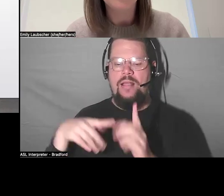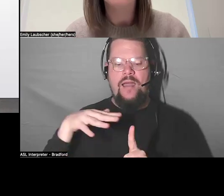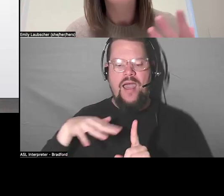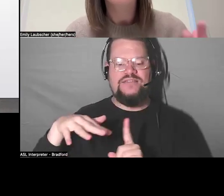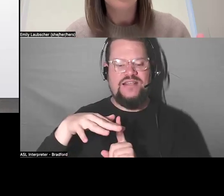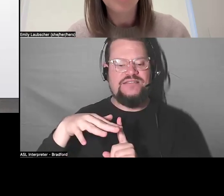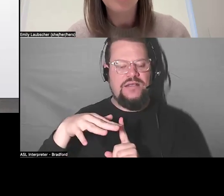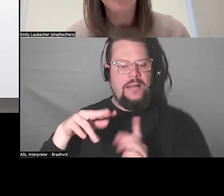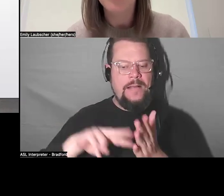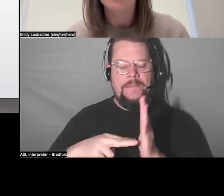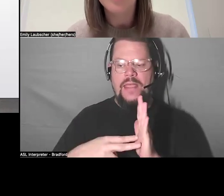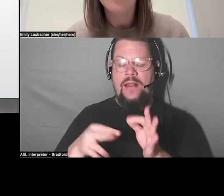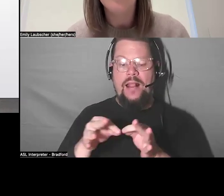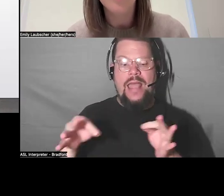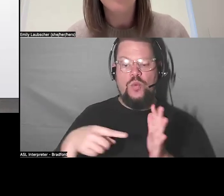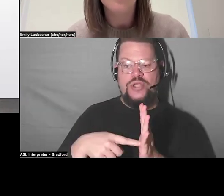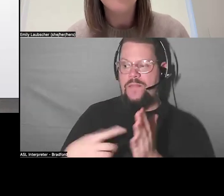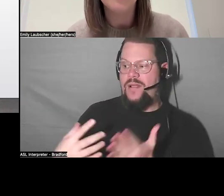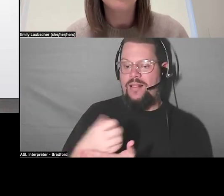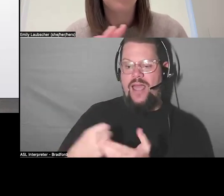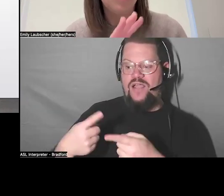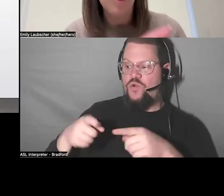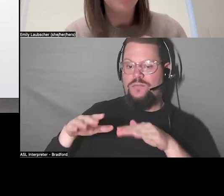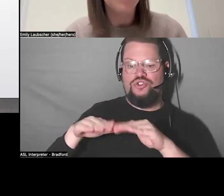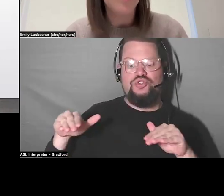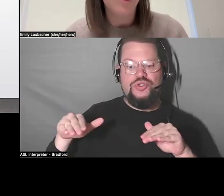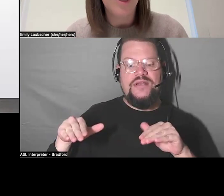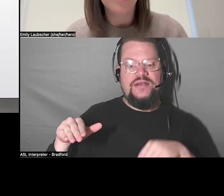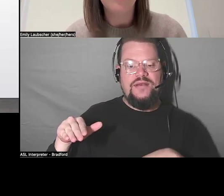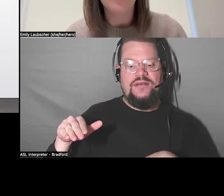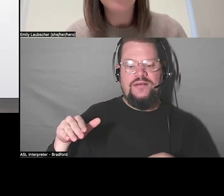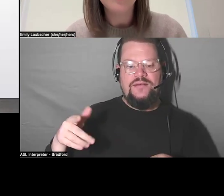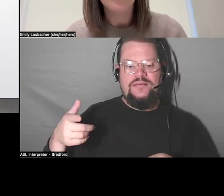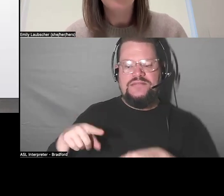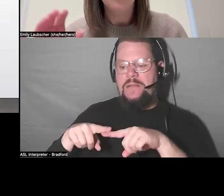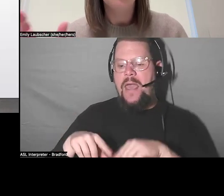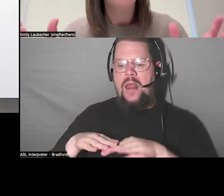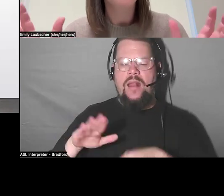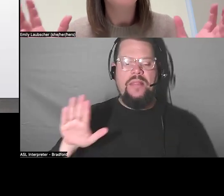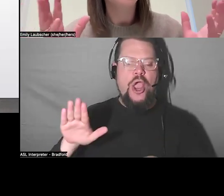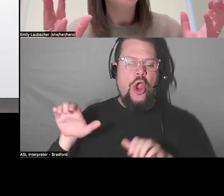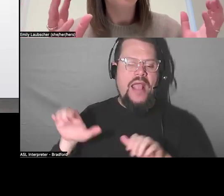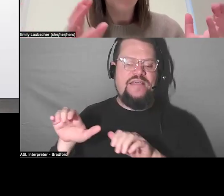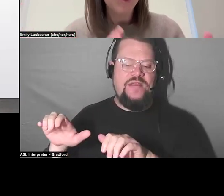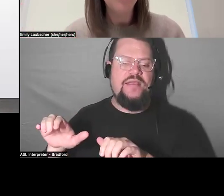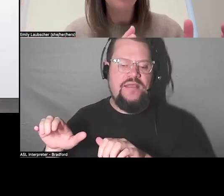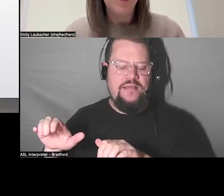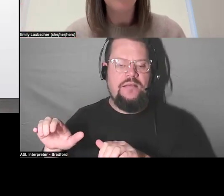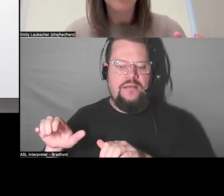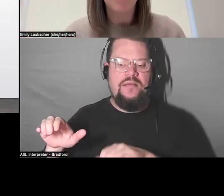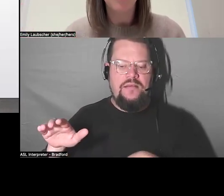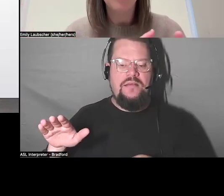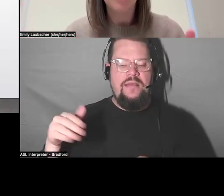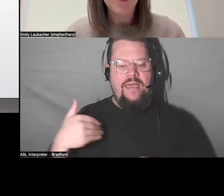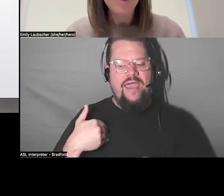that study, language samples were collected from children as they did a number of different activities, resulting in multiple